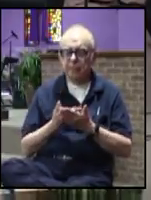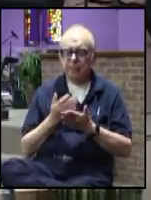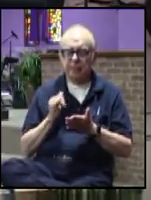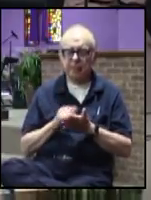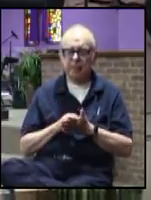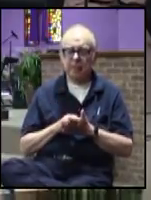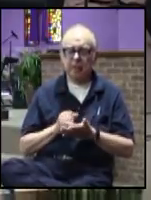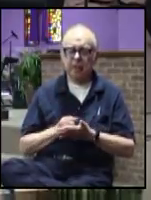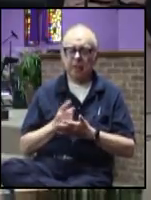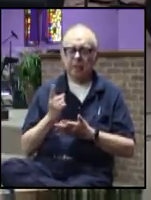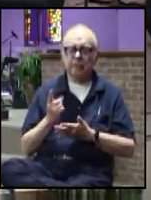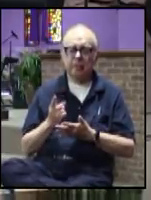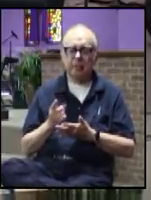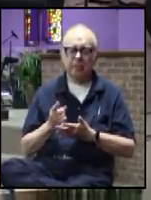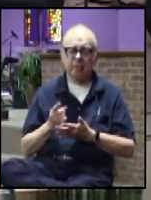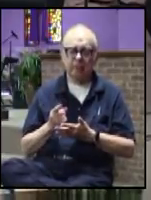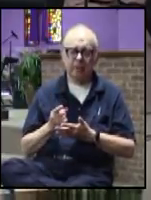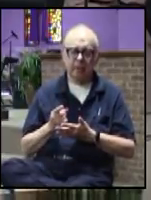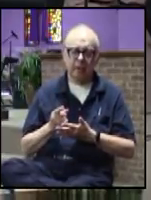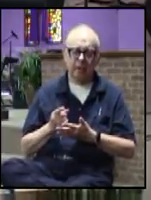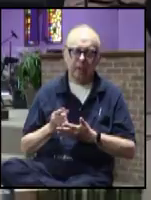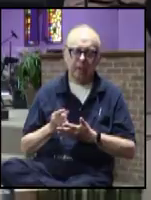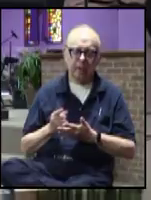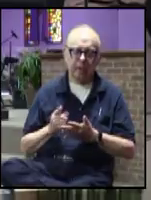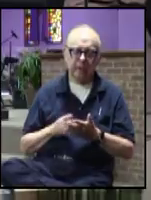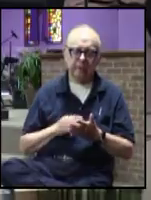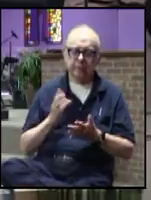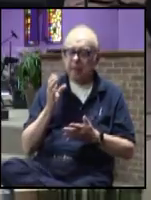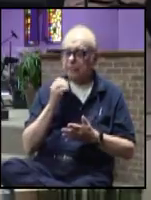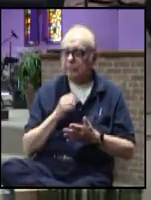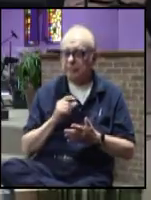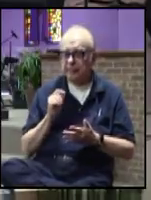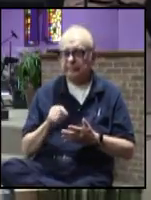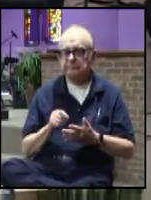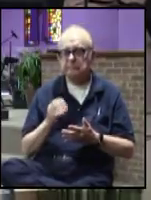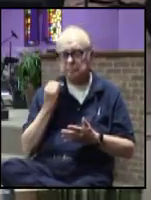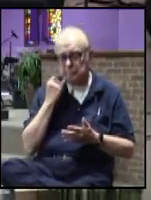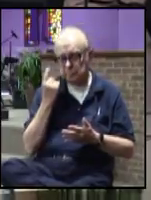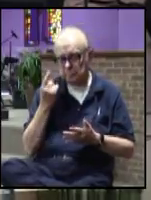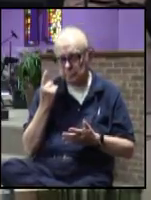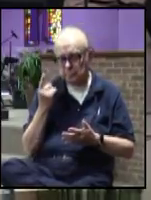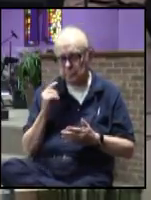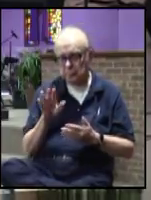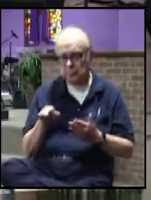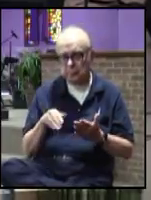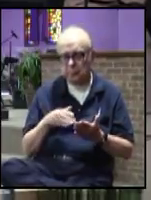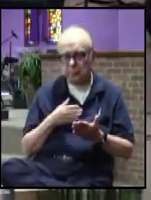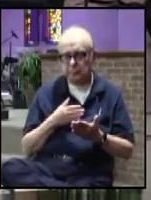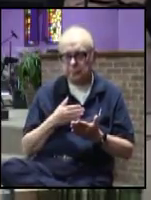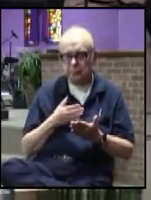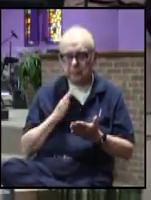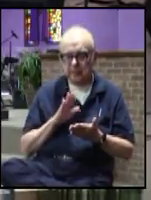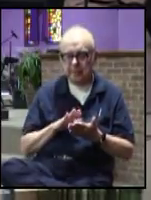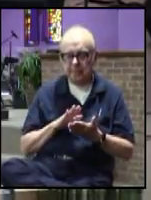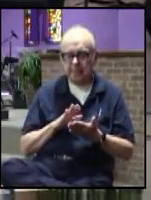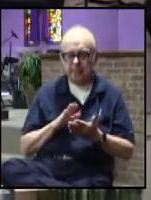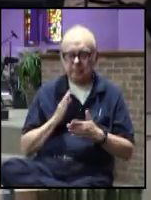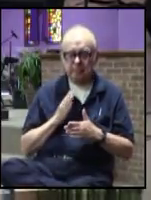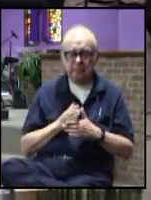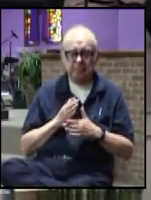this. I could help you understand the formula, and sometimes I miss the formula. But if you think of all of these